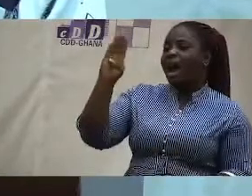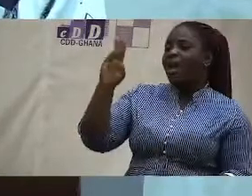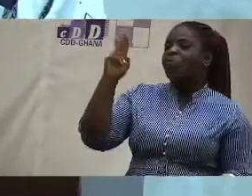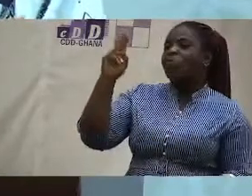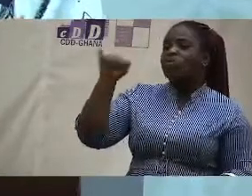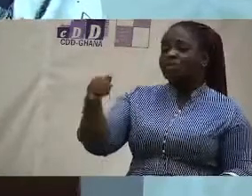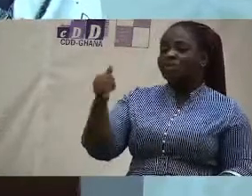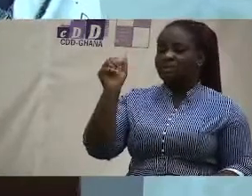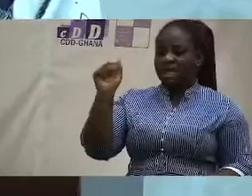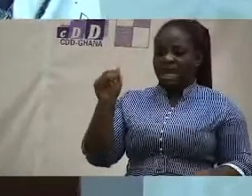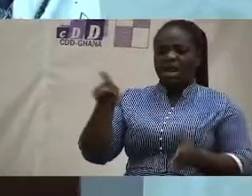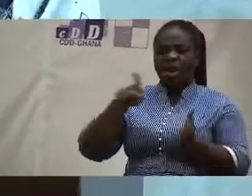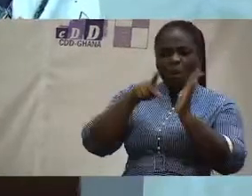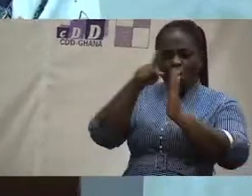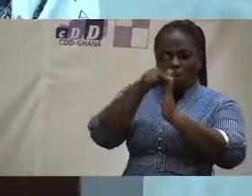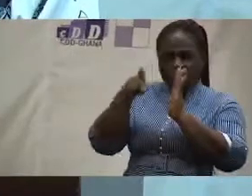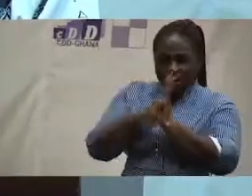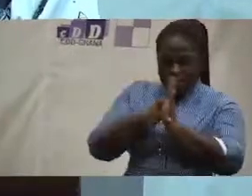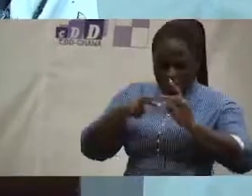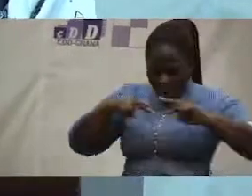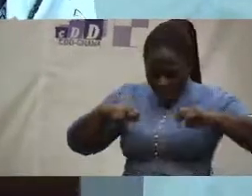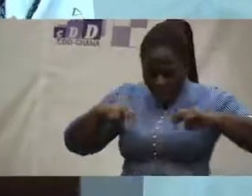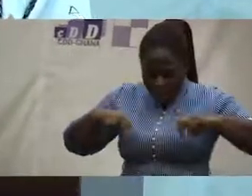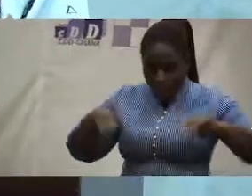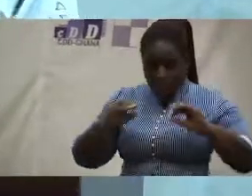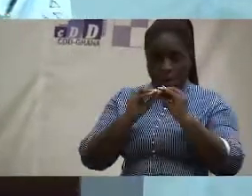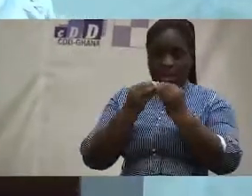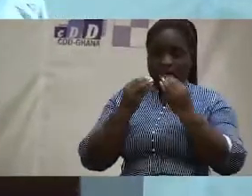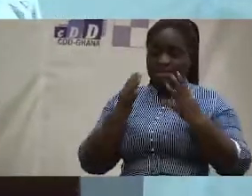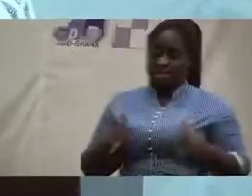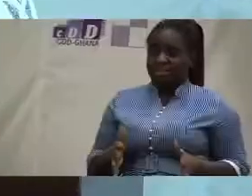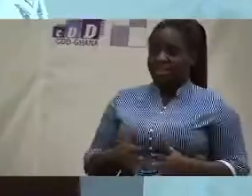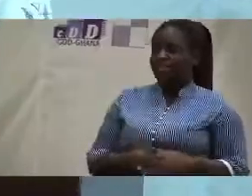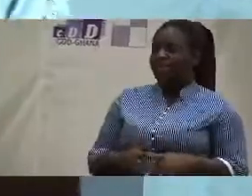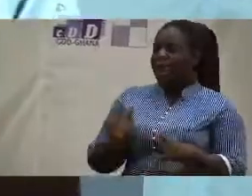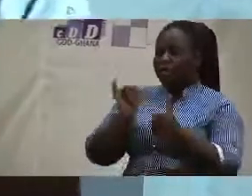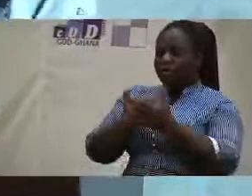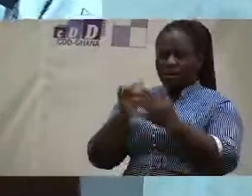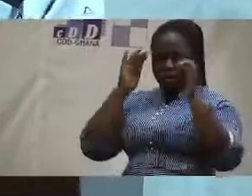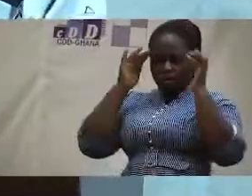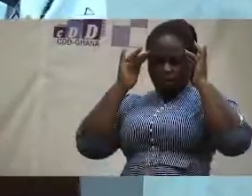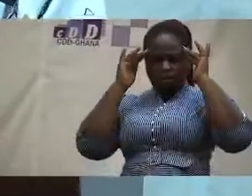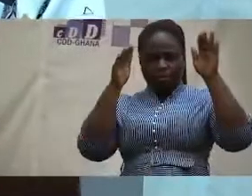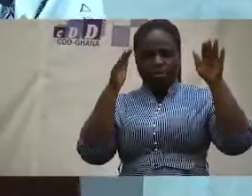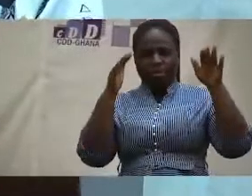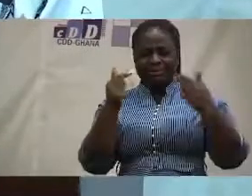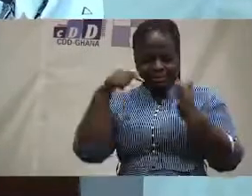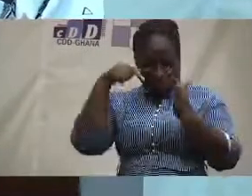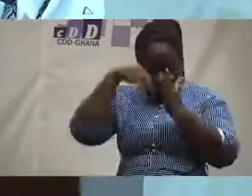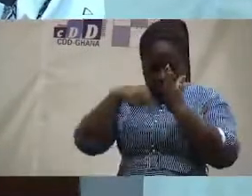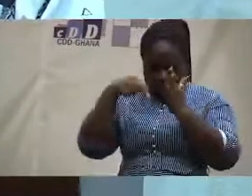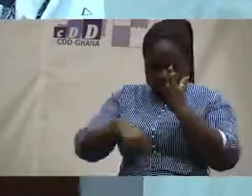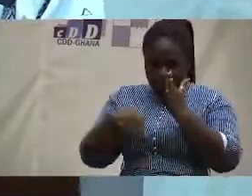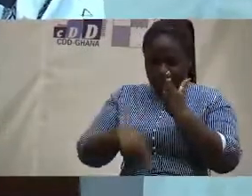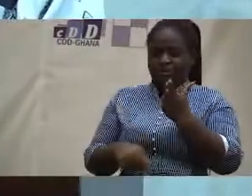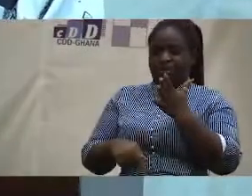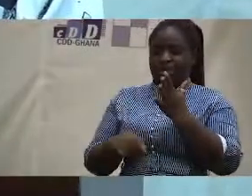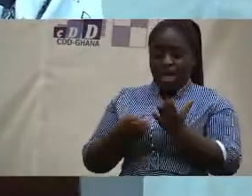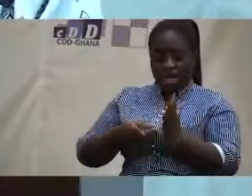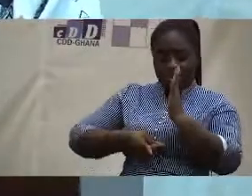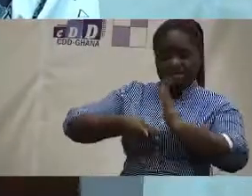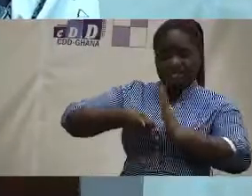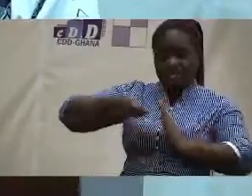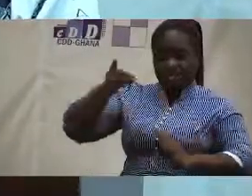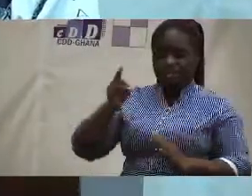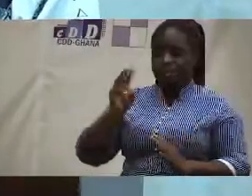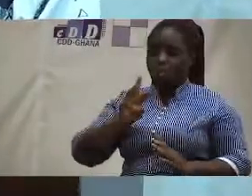and it's a policy advocacy and research organization that focuses on deepening democracy and development